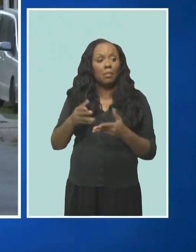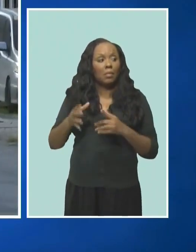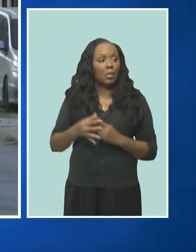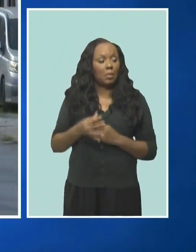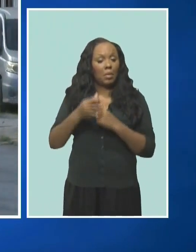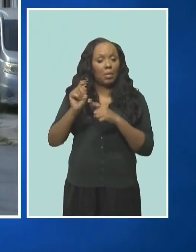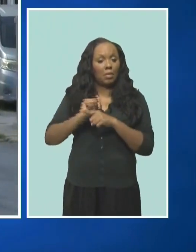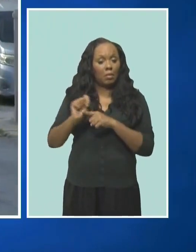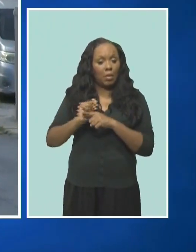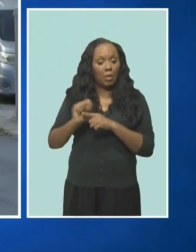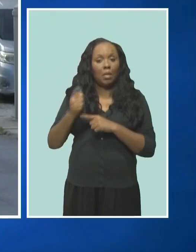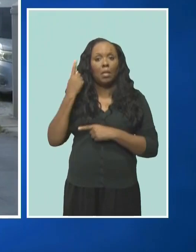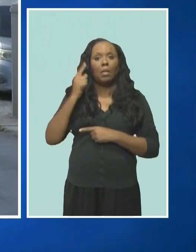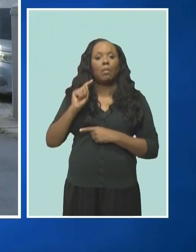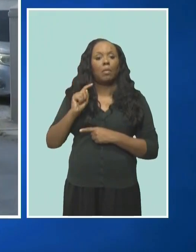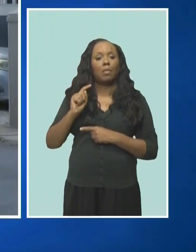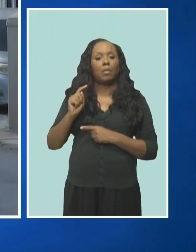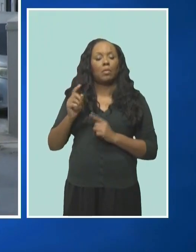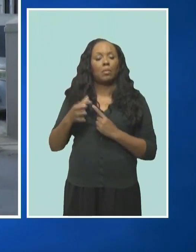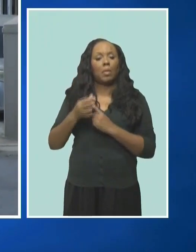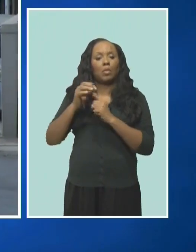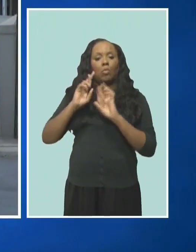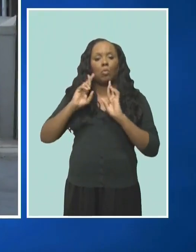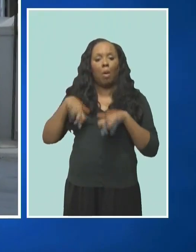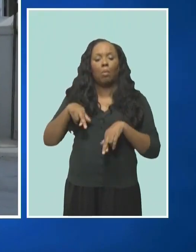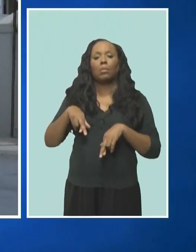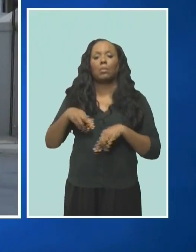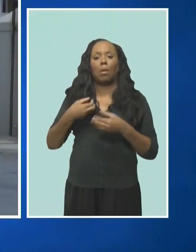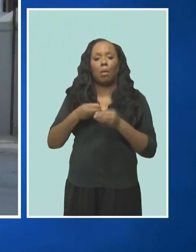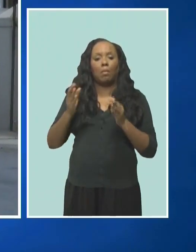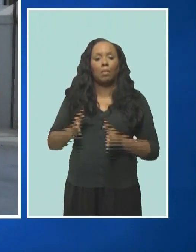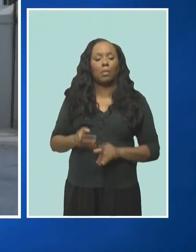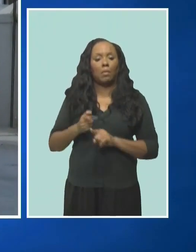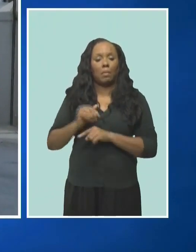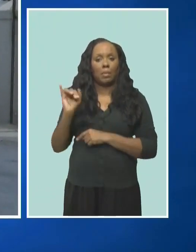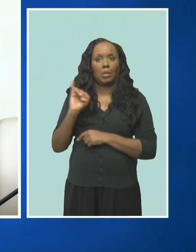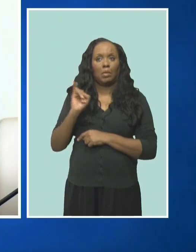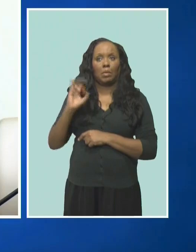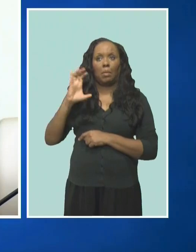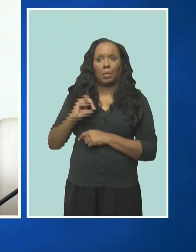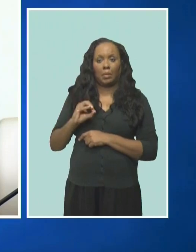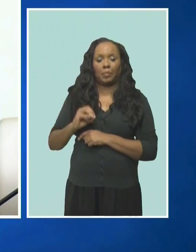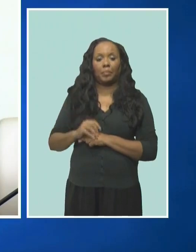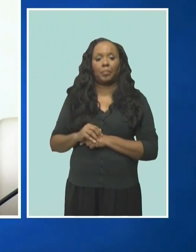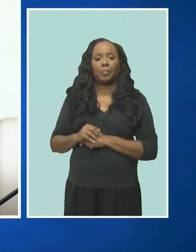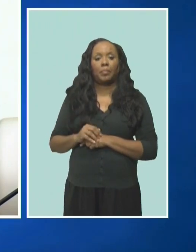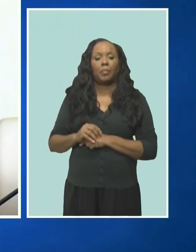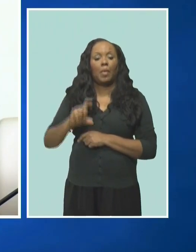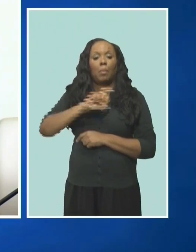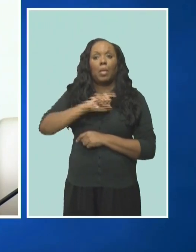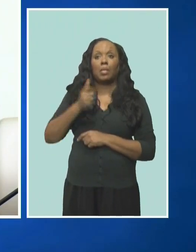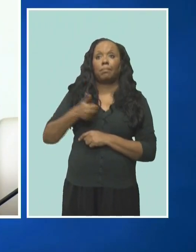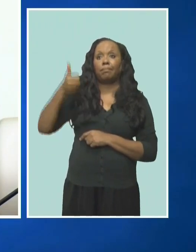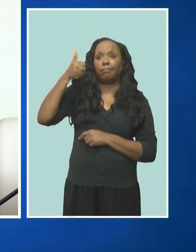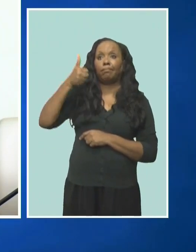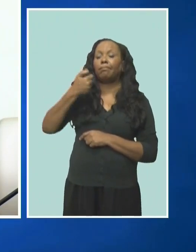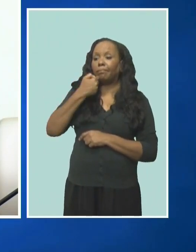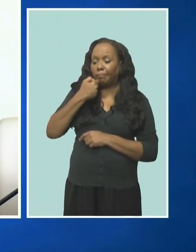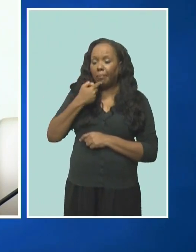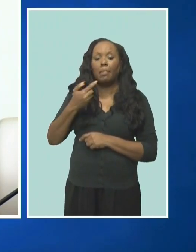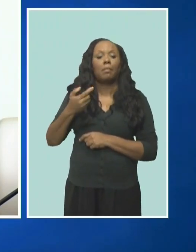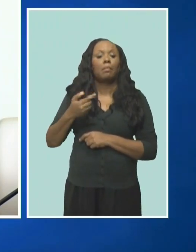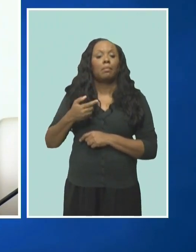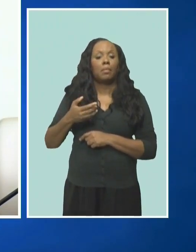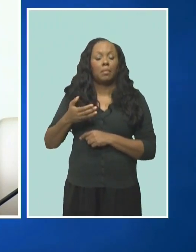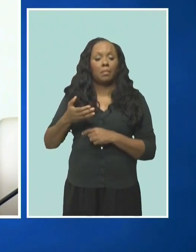training for response officers from the insurance companies. Police Commissioner Richard Boyce says the service